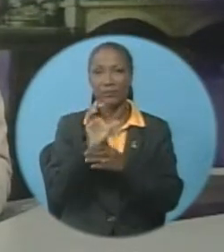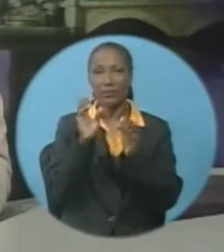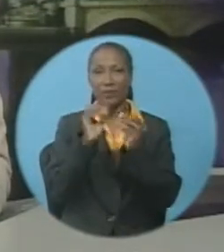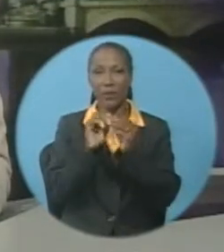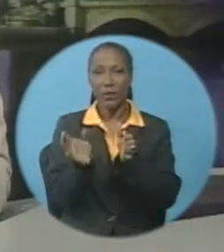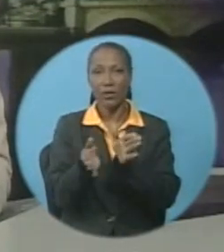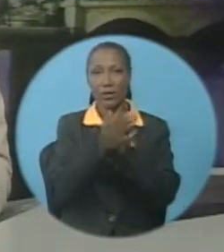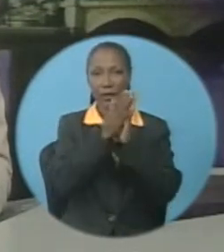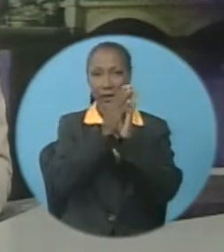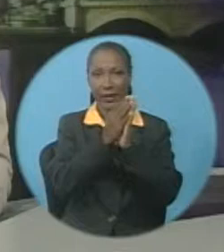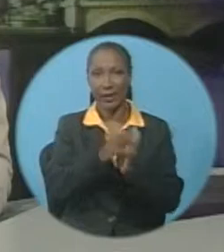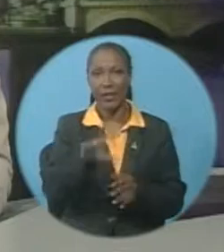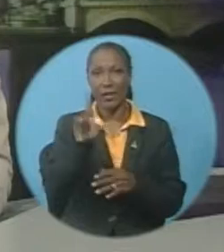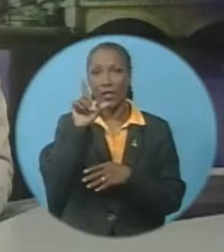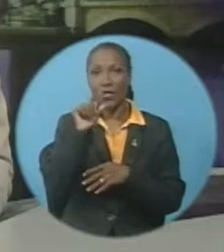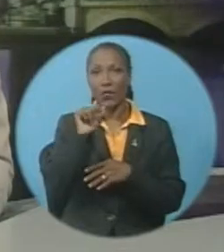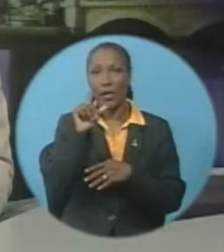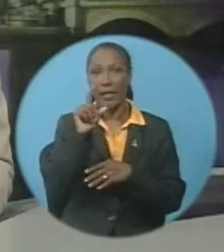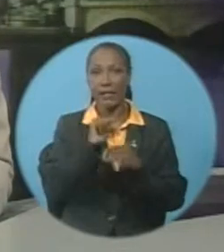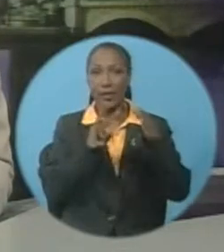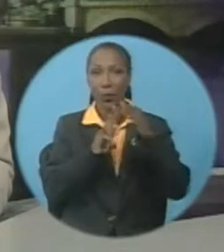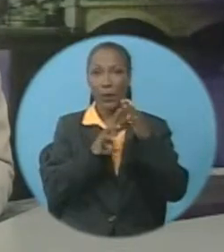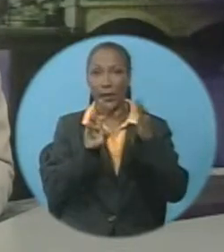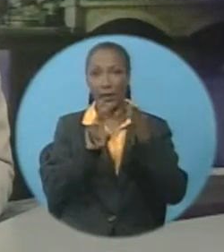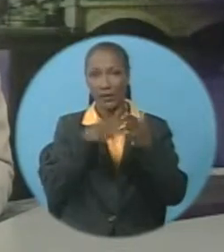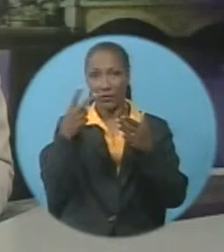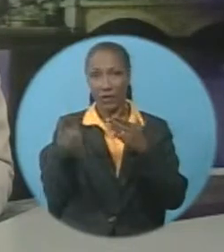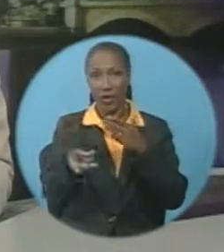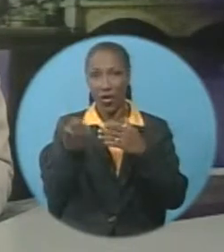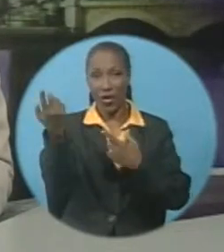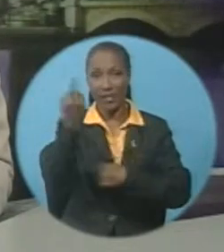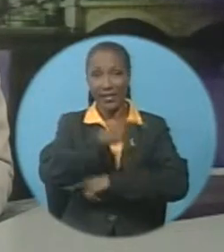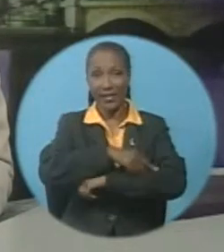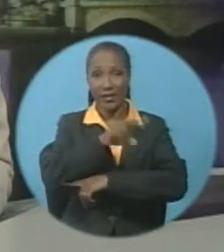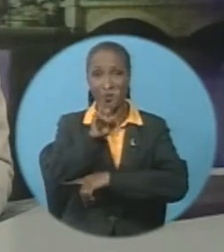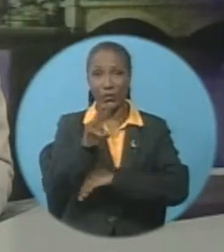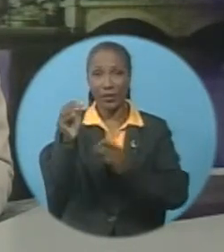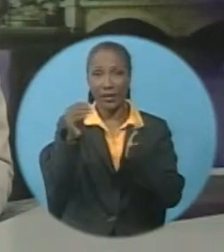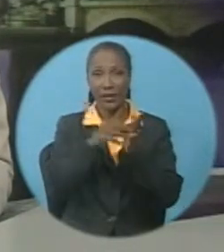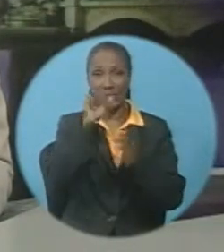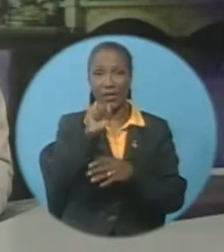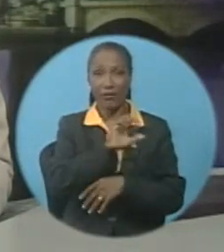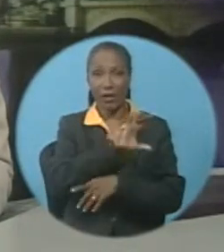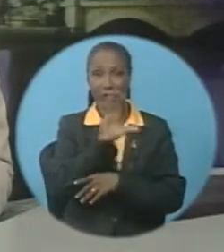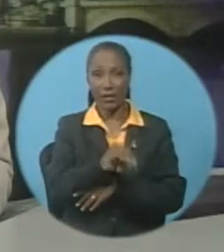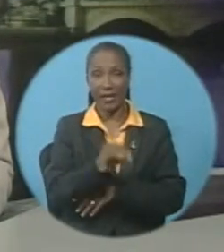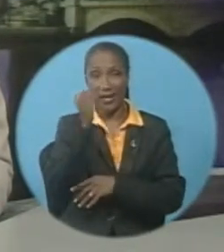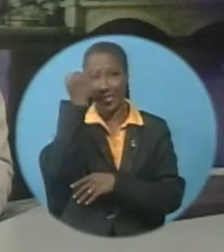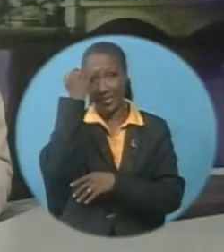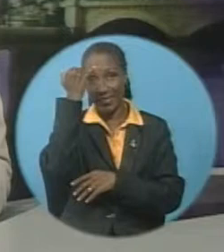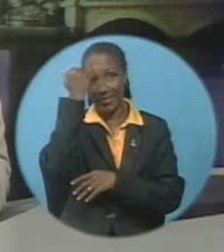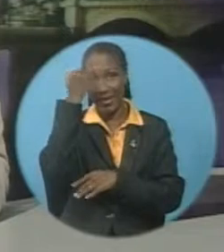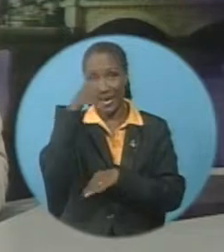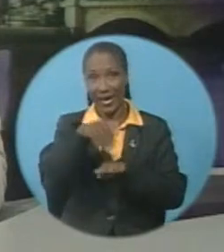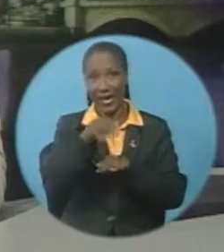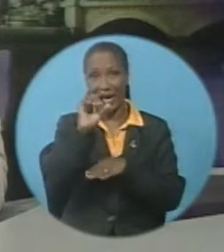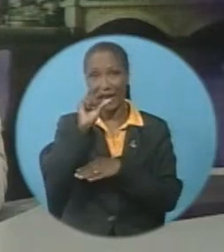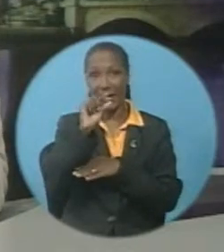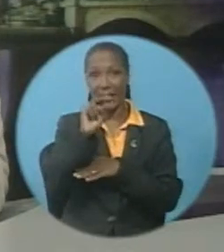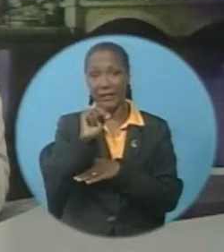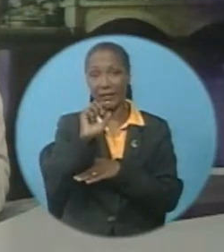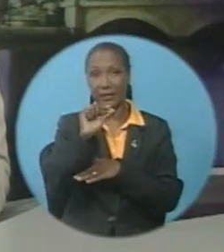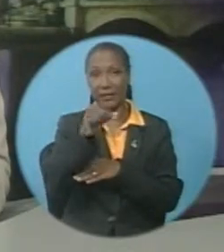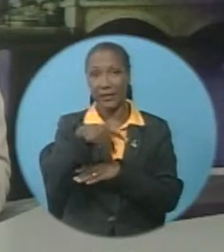news, further afield, 20 wickets fell on day 2 of the third test between South Africa and India at Nagpur. Resuming their first innings